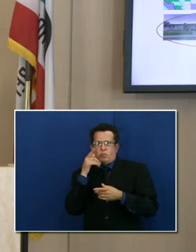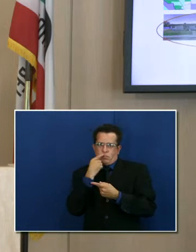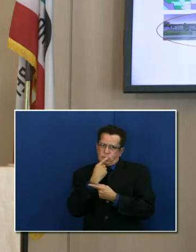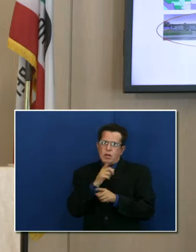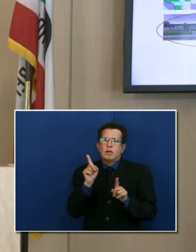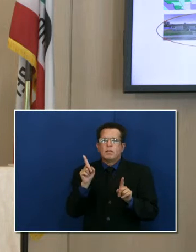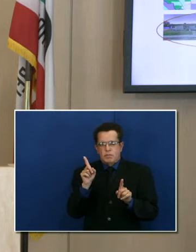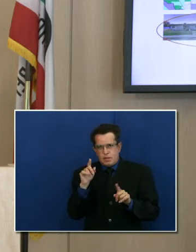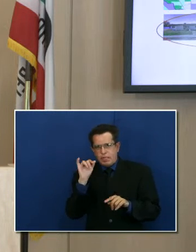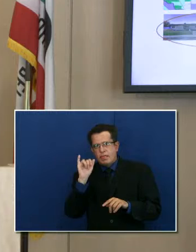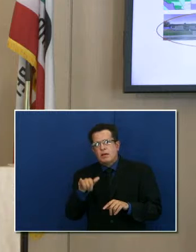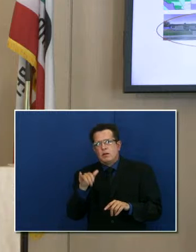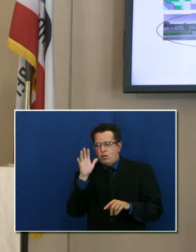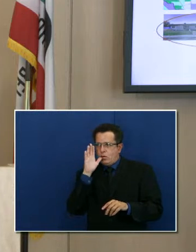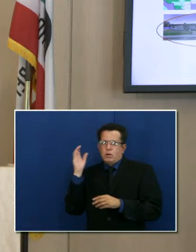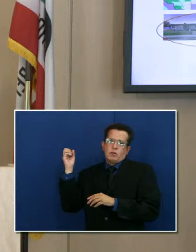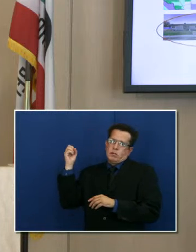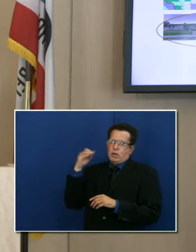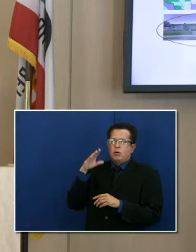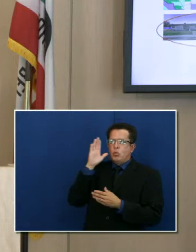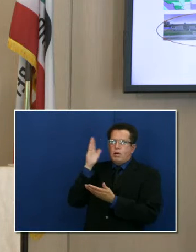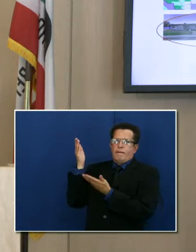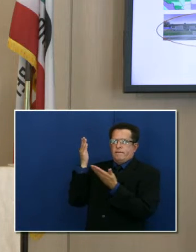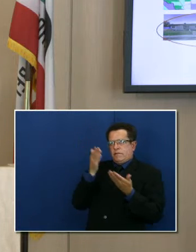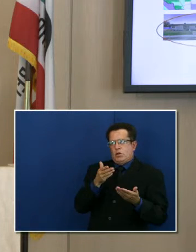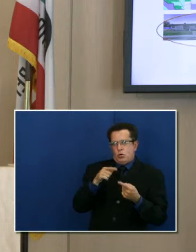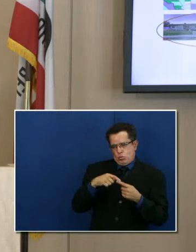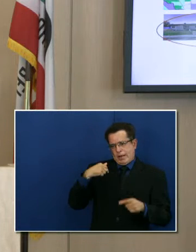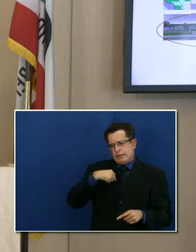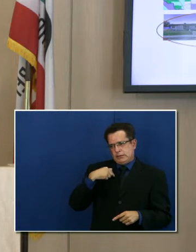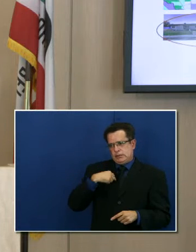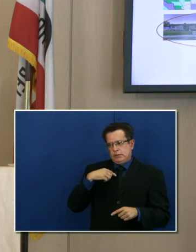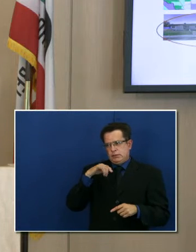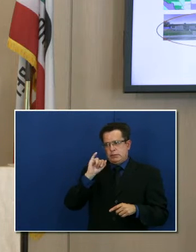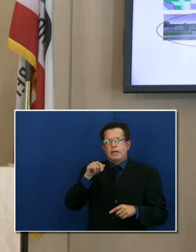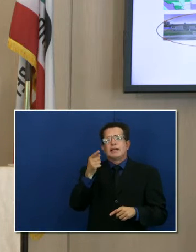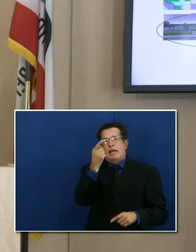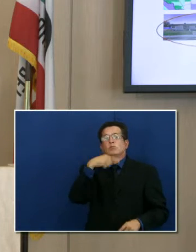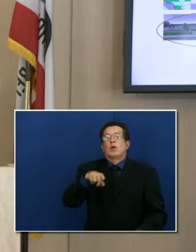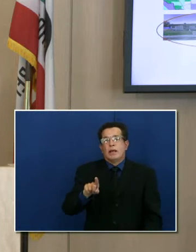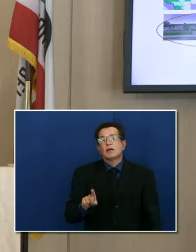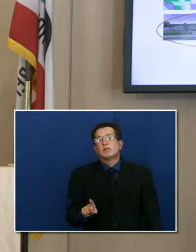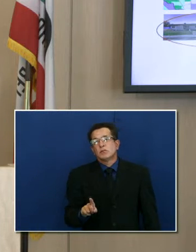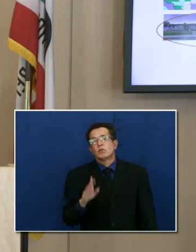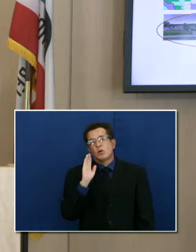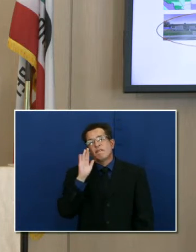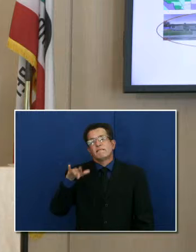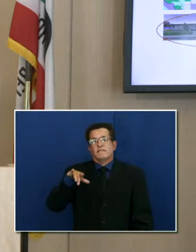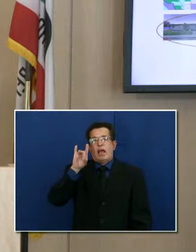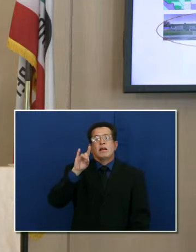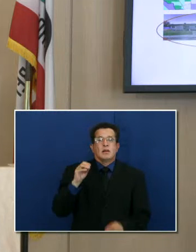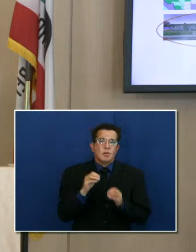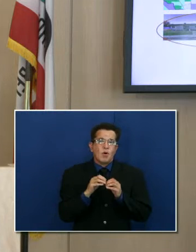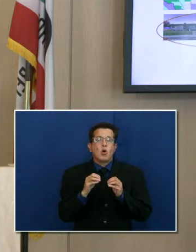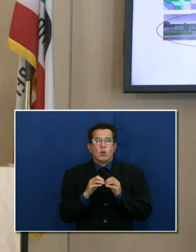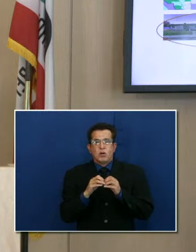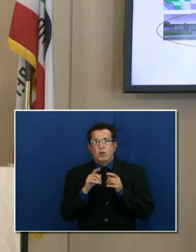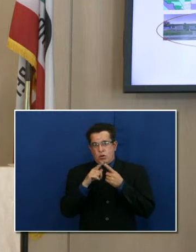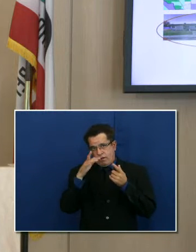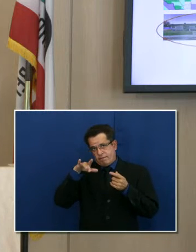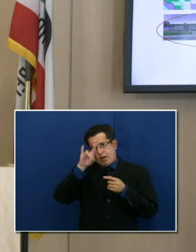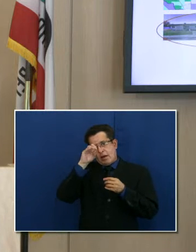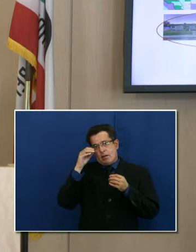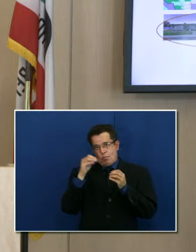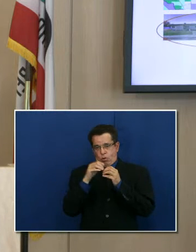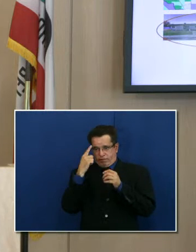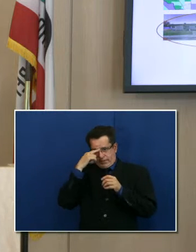be sent to us in just at the beginning of next week. So for more information about the